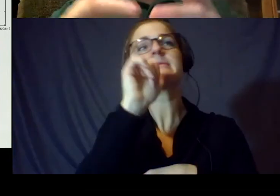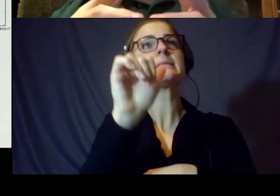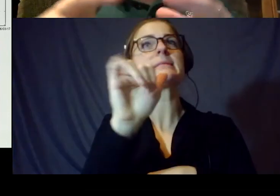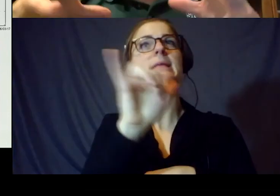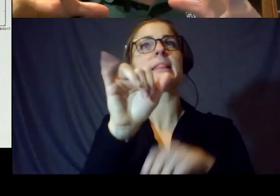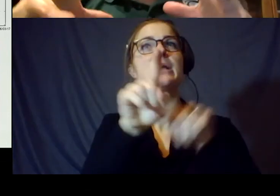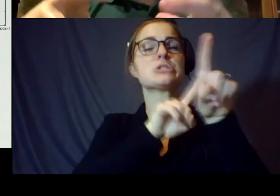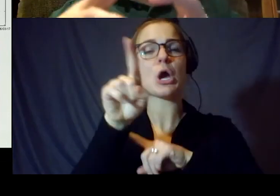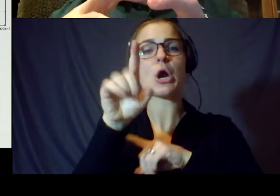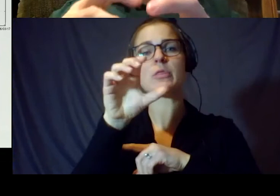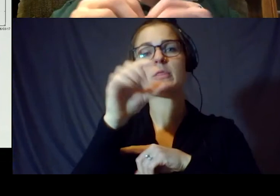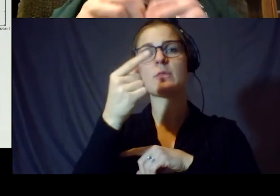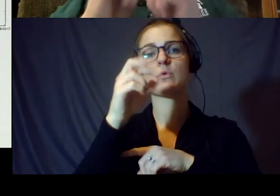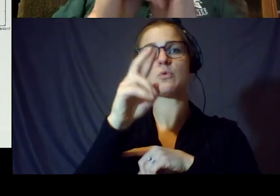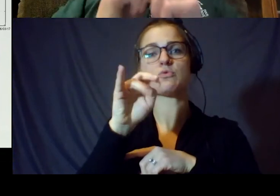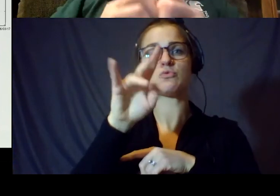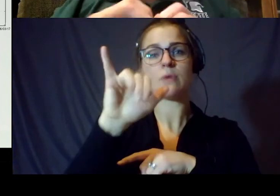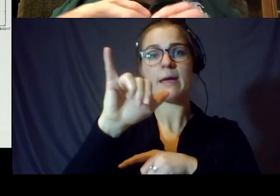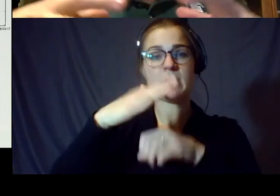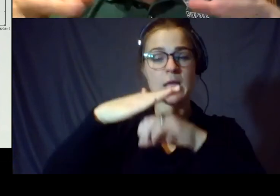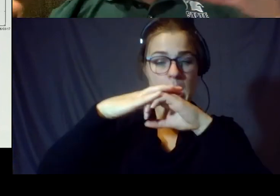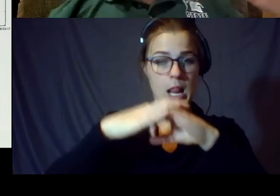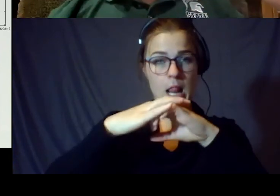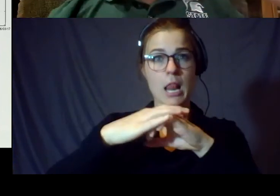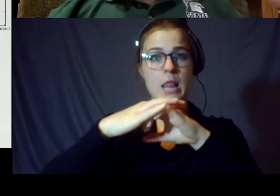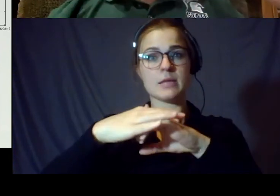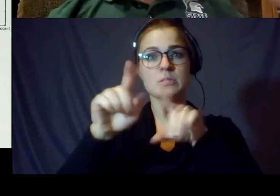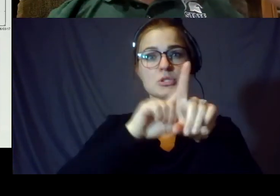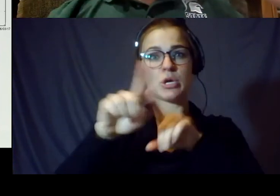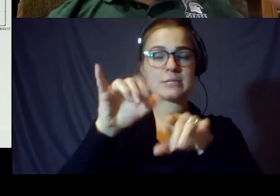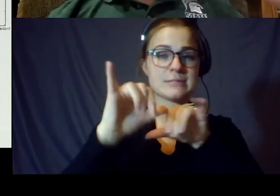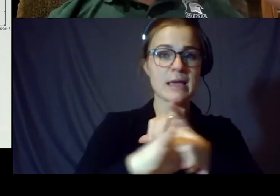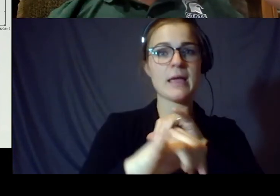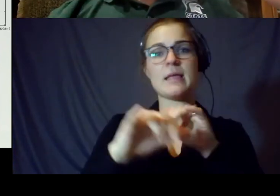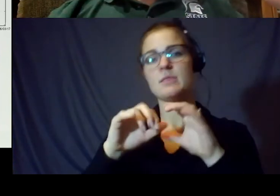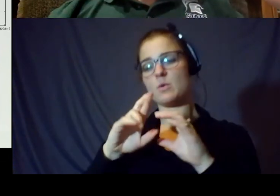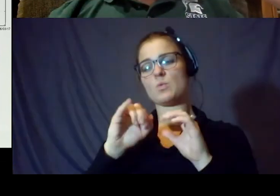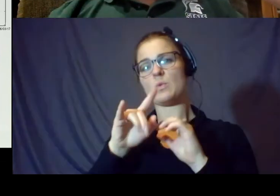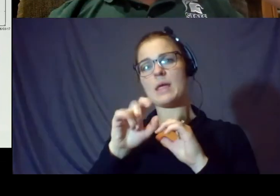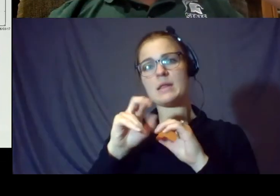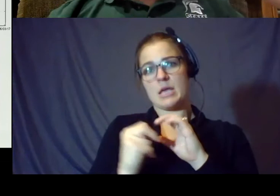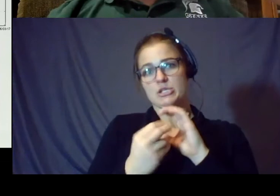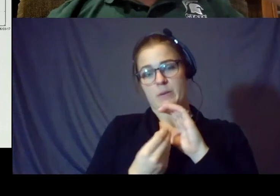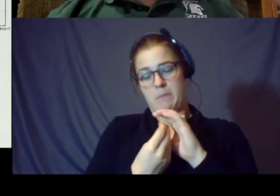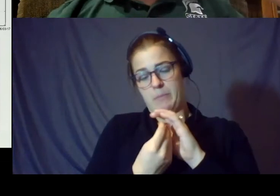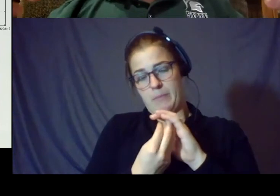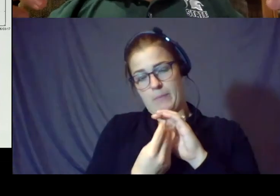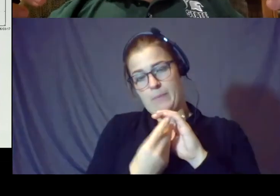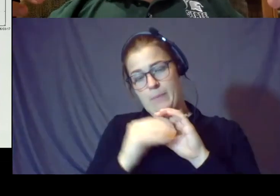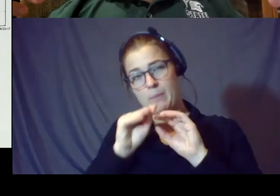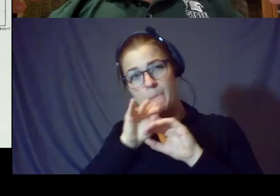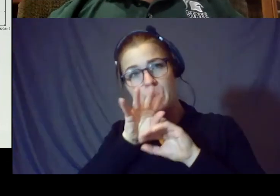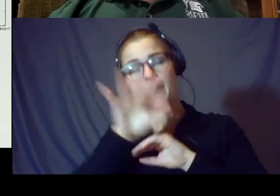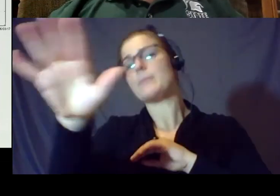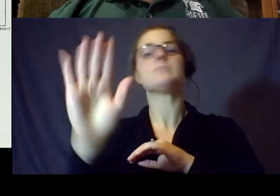gravitational pressure keeps the star in, and the radiation pressure from the nuclear explosions keeps it out.